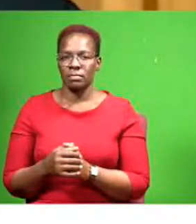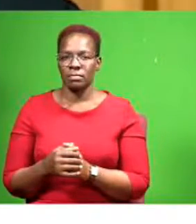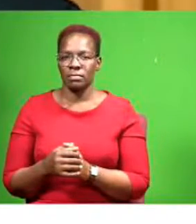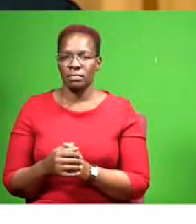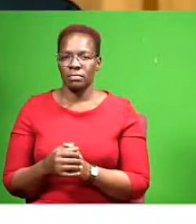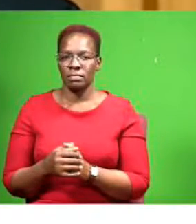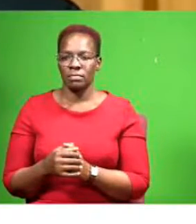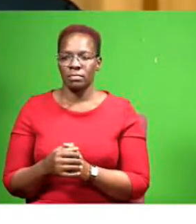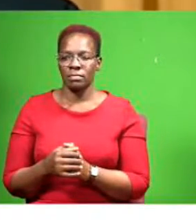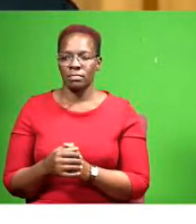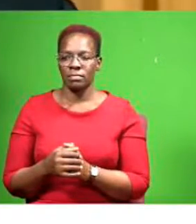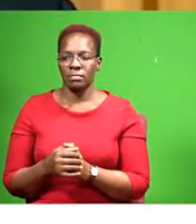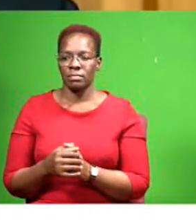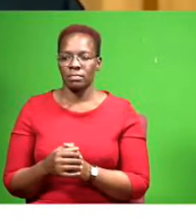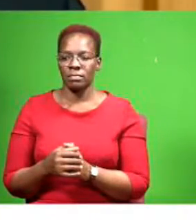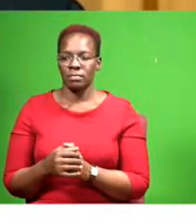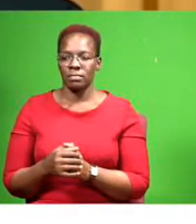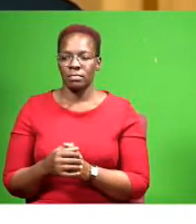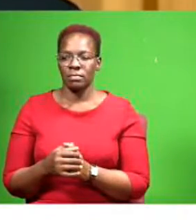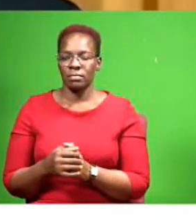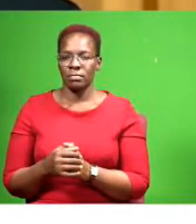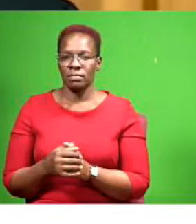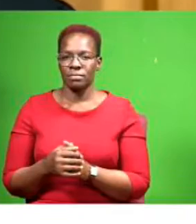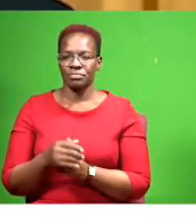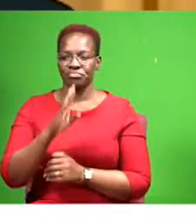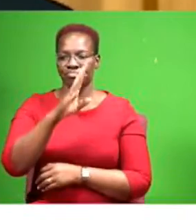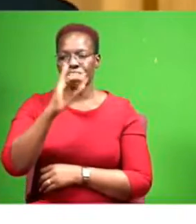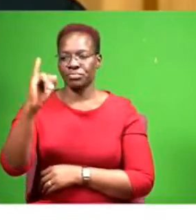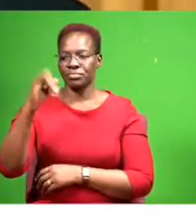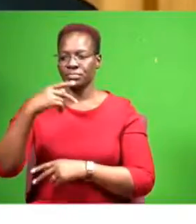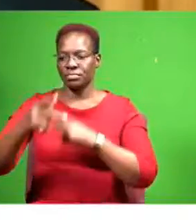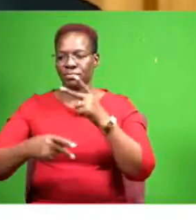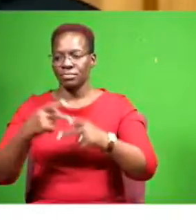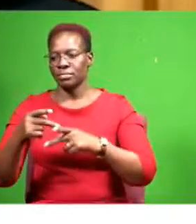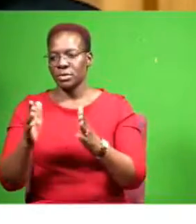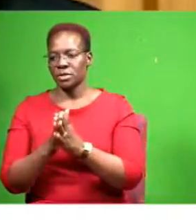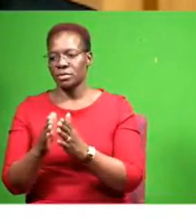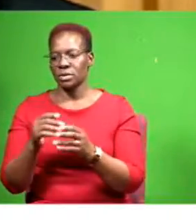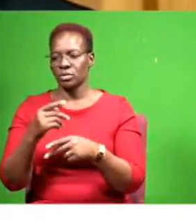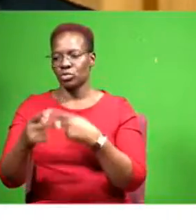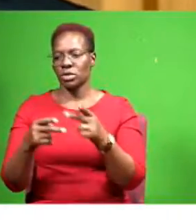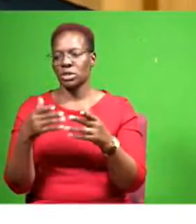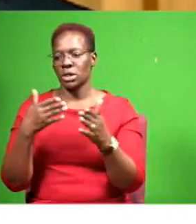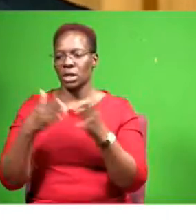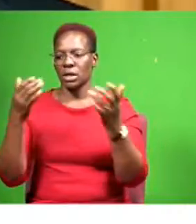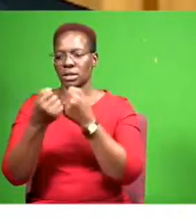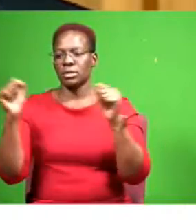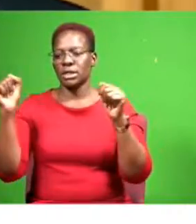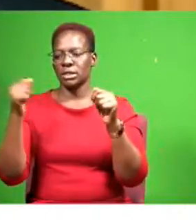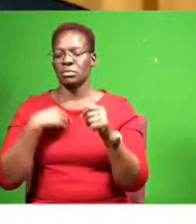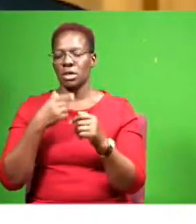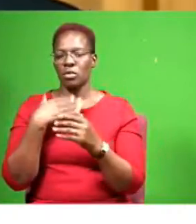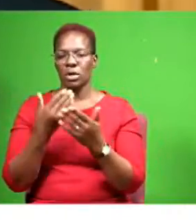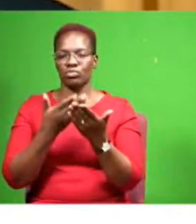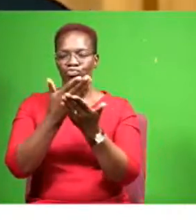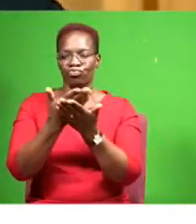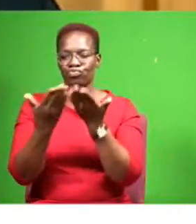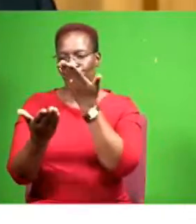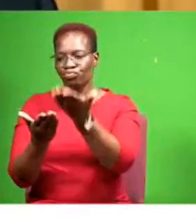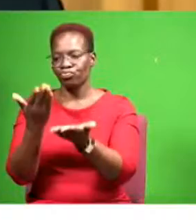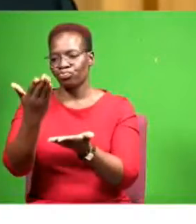the propriety of the proceedings against the President. I will not go into the submissions because